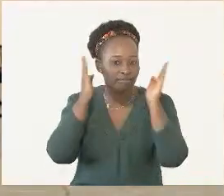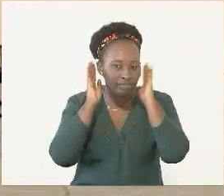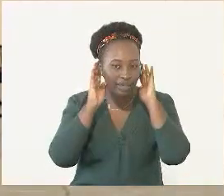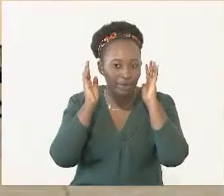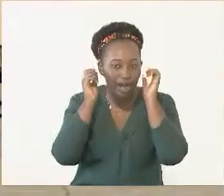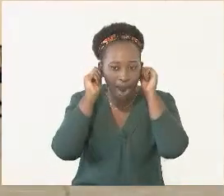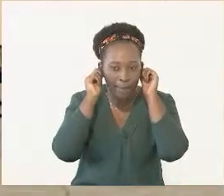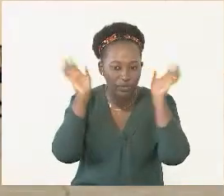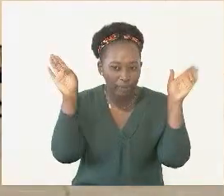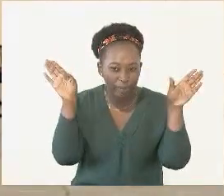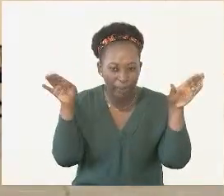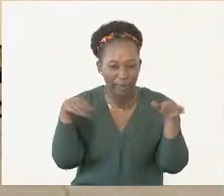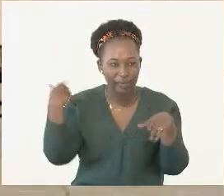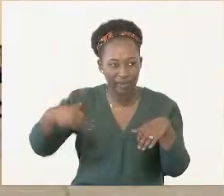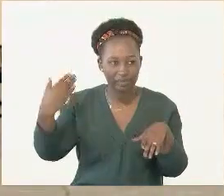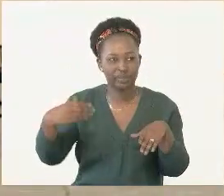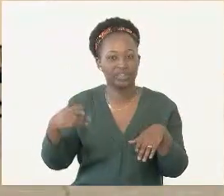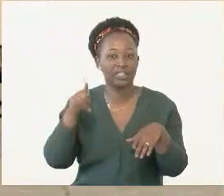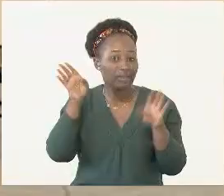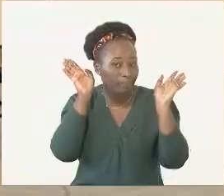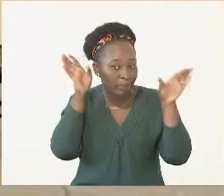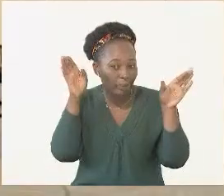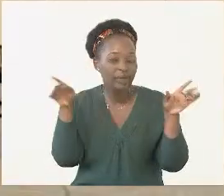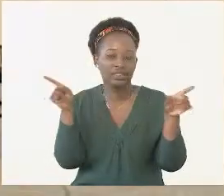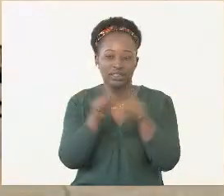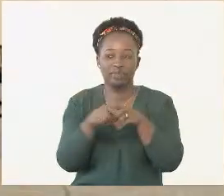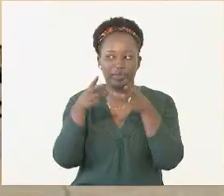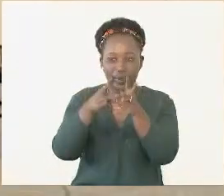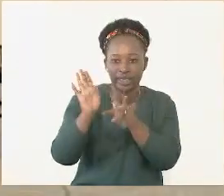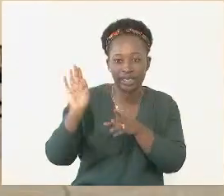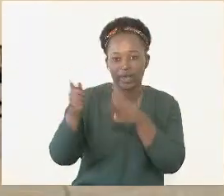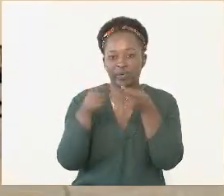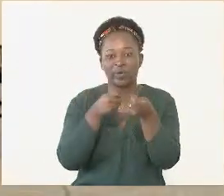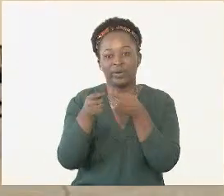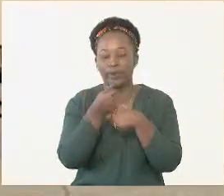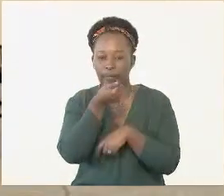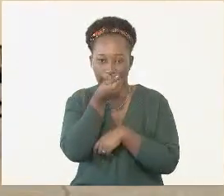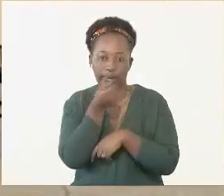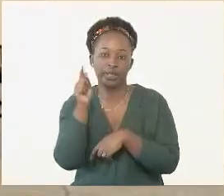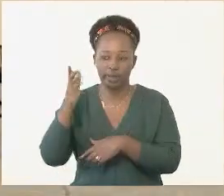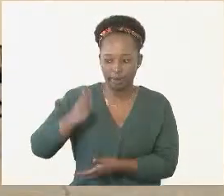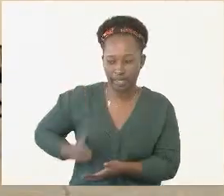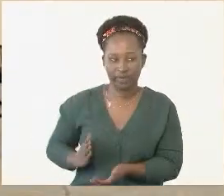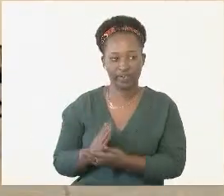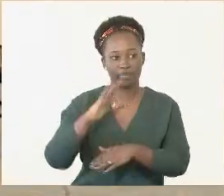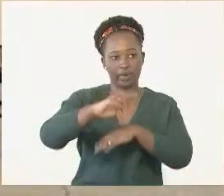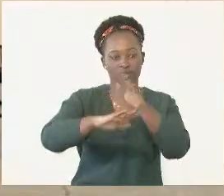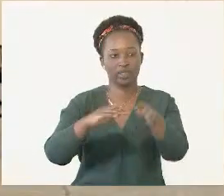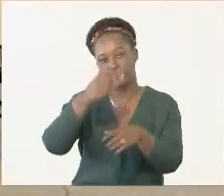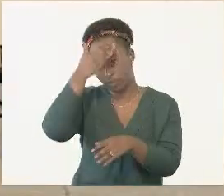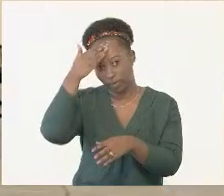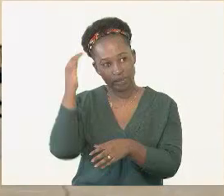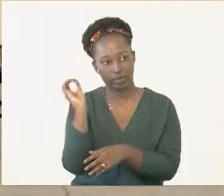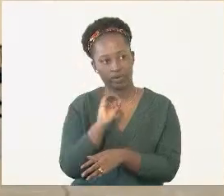the ears of an elephant is a way of regulating body temperature, and it is a behavioral process. Without forgetting